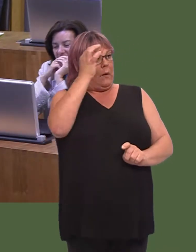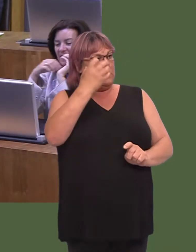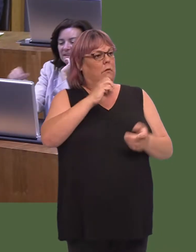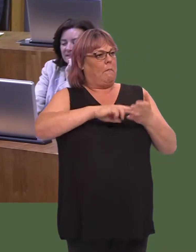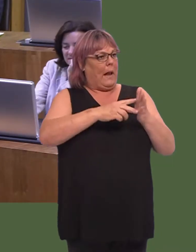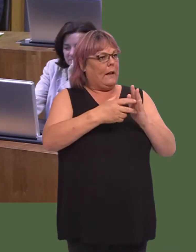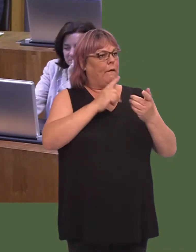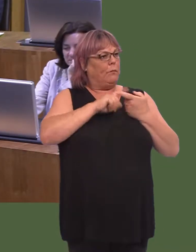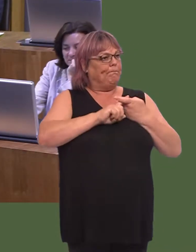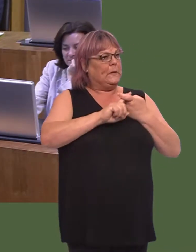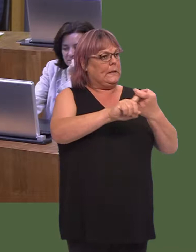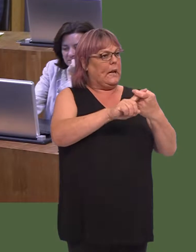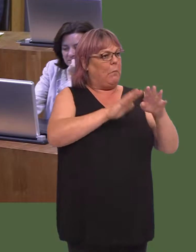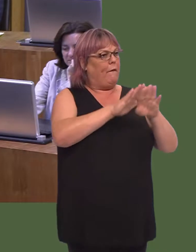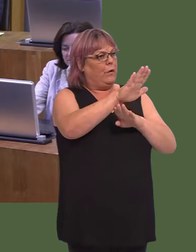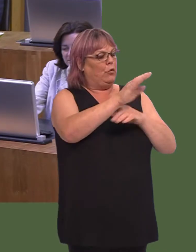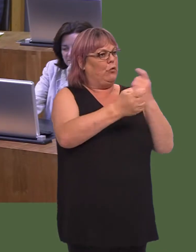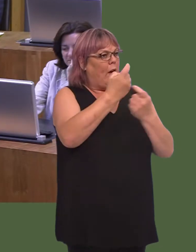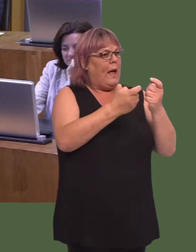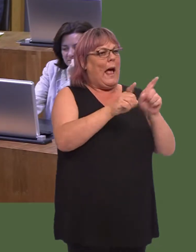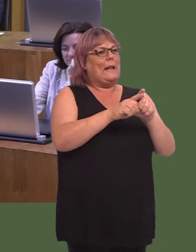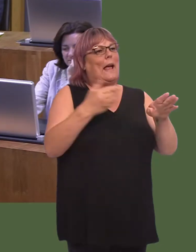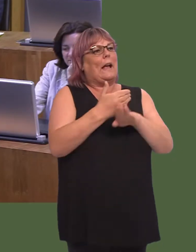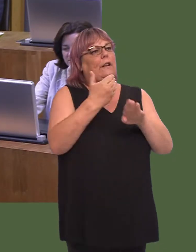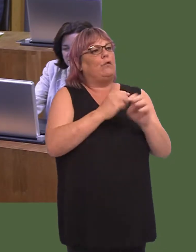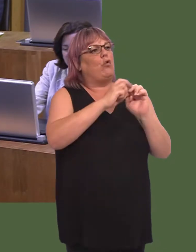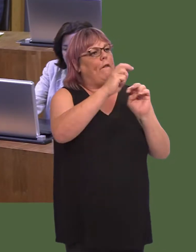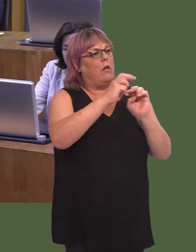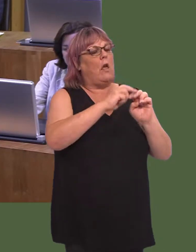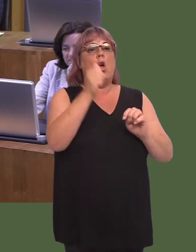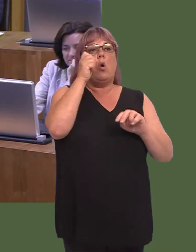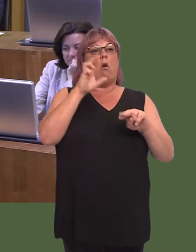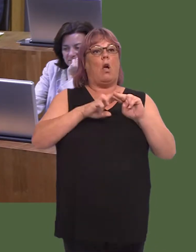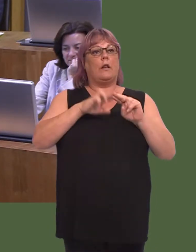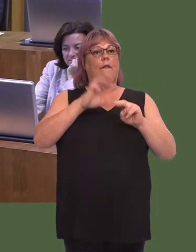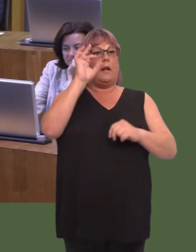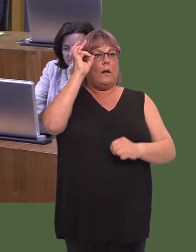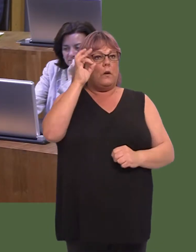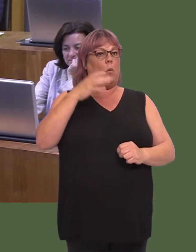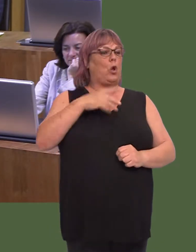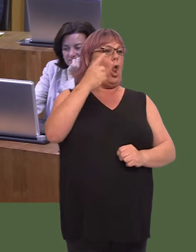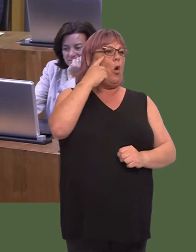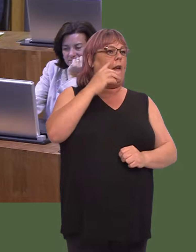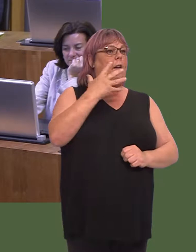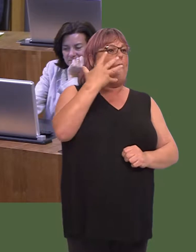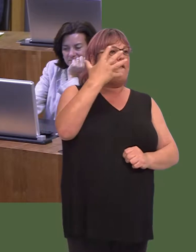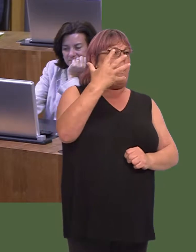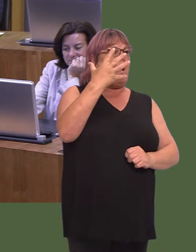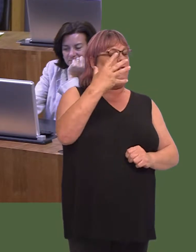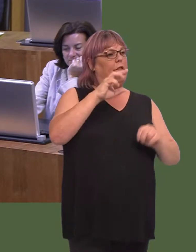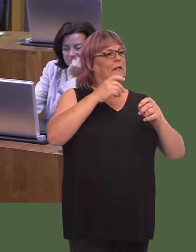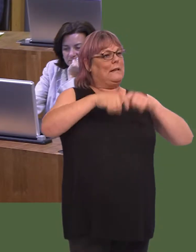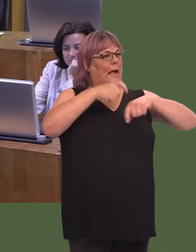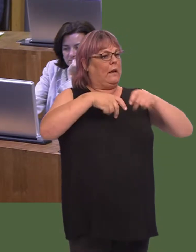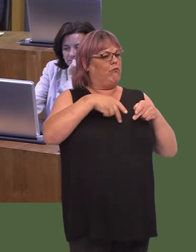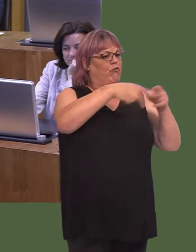to put in place plans for sustainable transport and particularly for active travel. And I note the intention of Cardiff Council, for example, to look at five